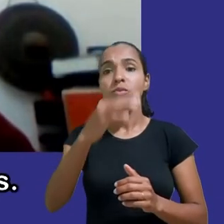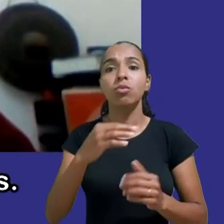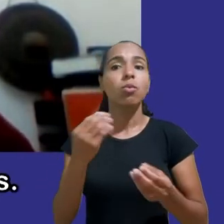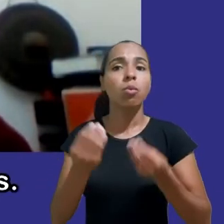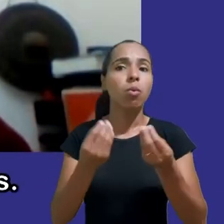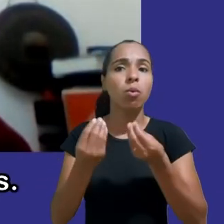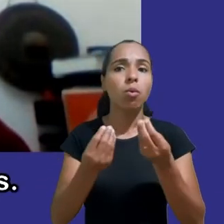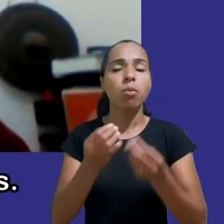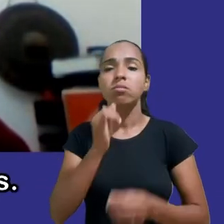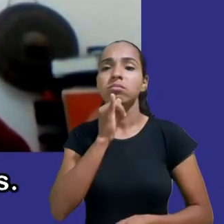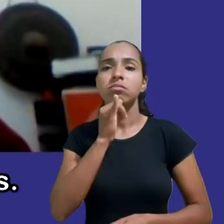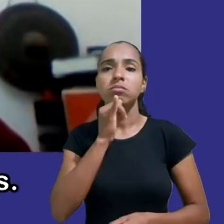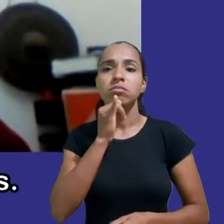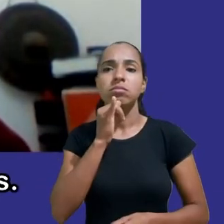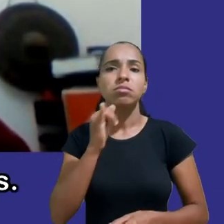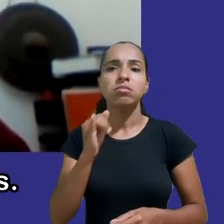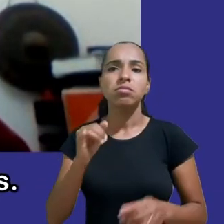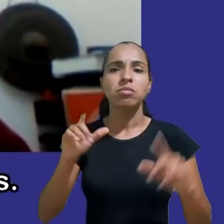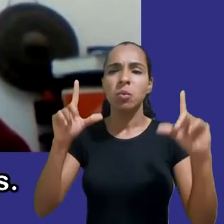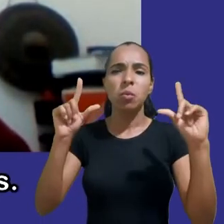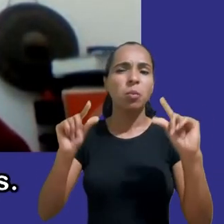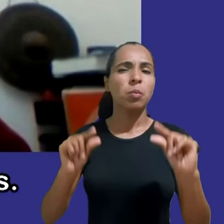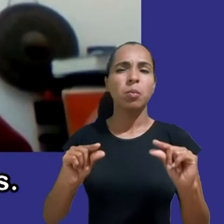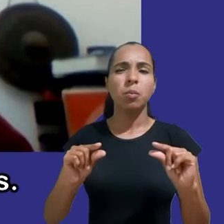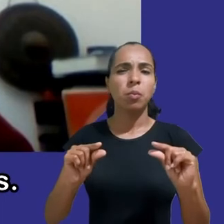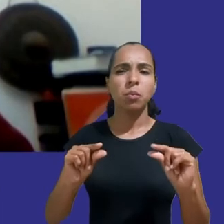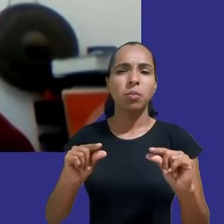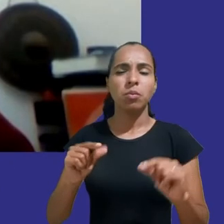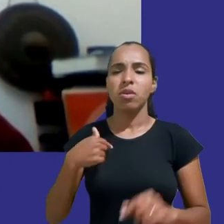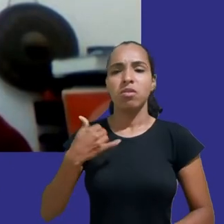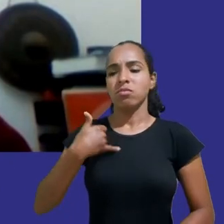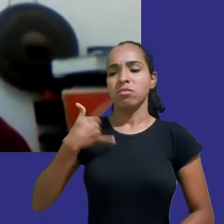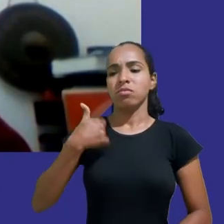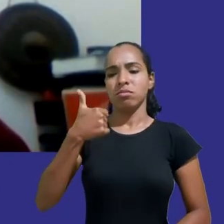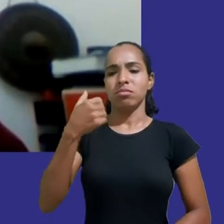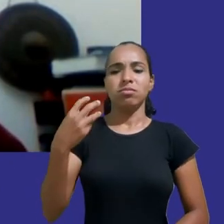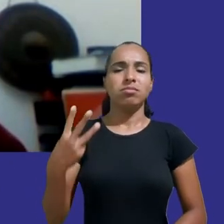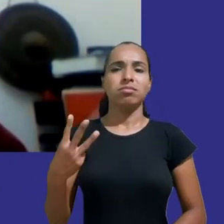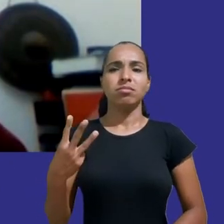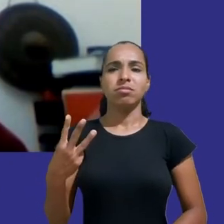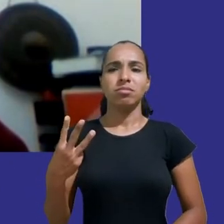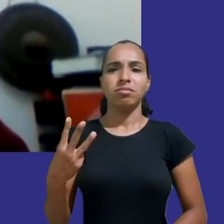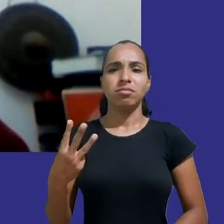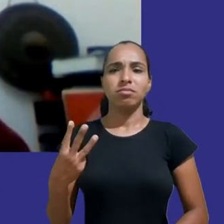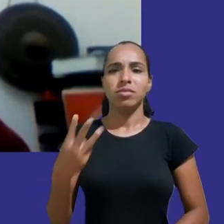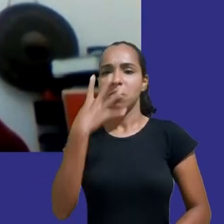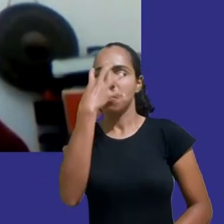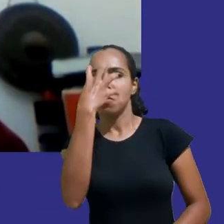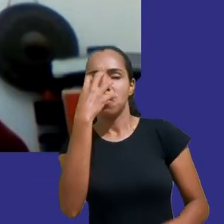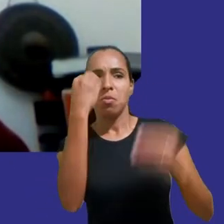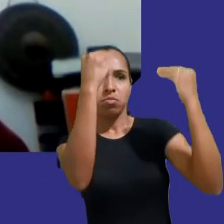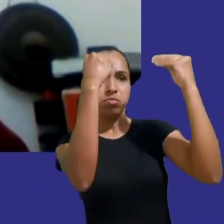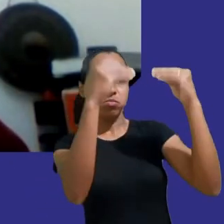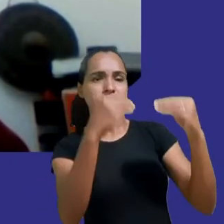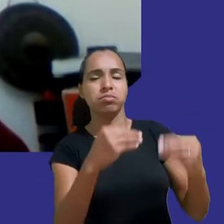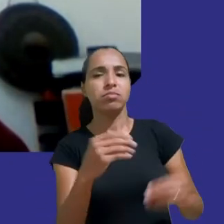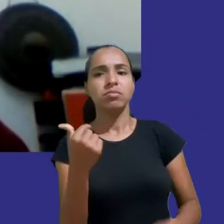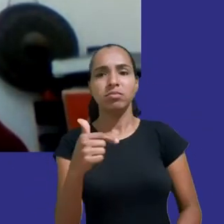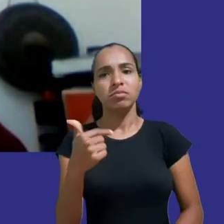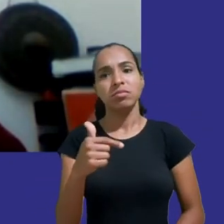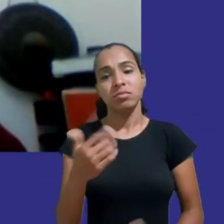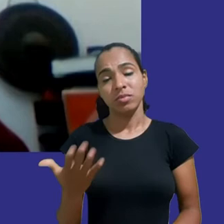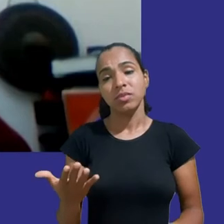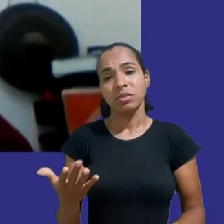before I was 13 there are very few data points about me and that's really the way it should be for most children as they